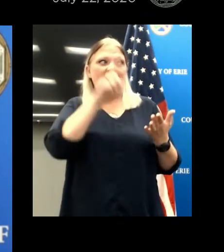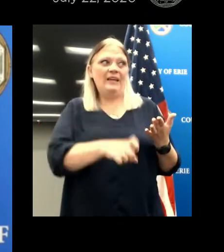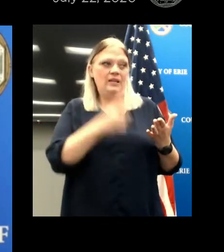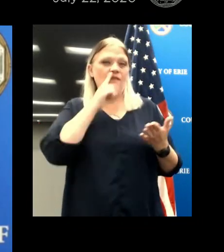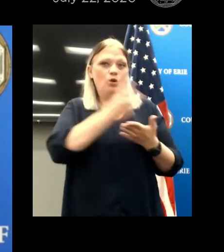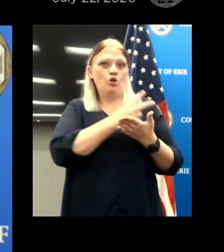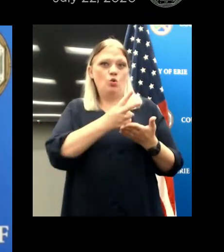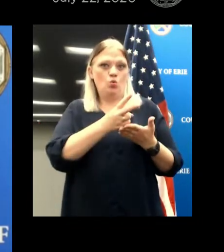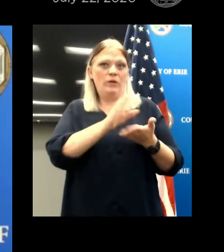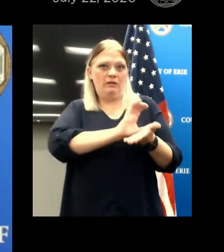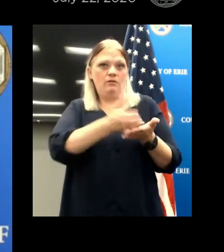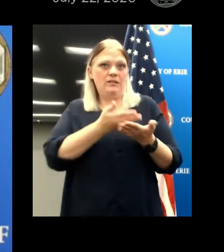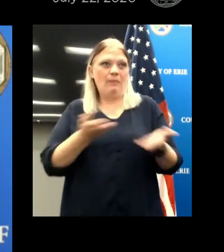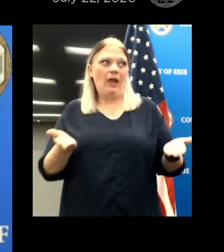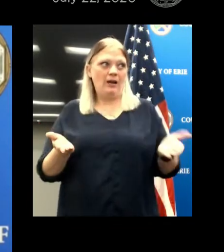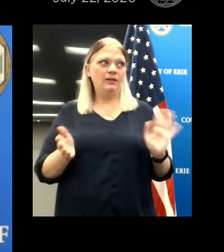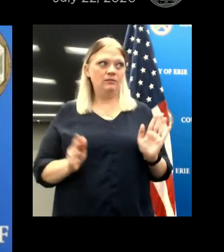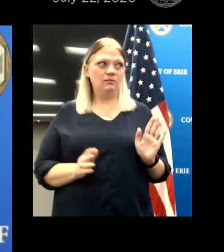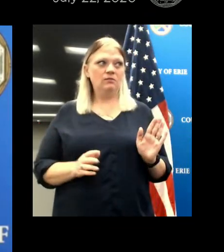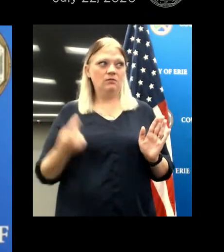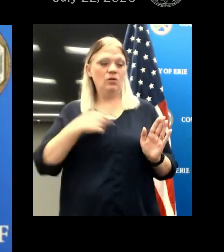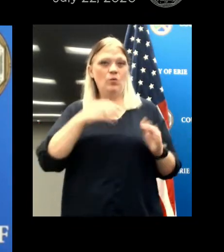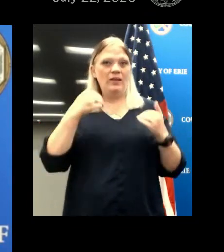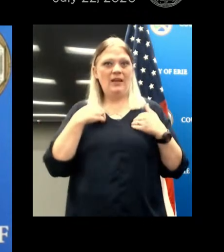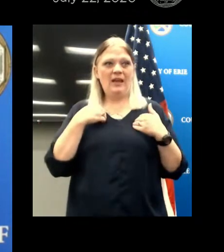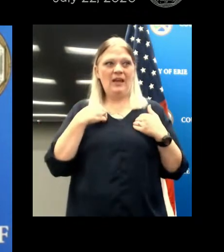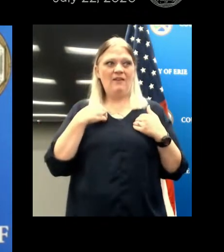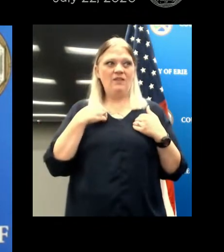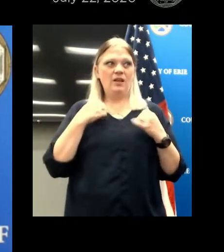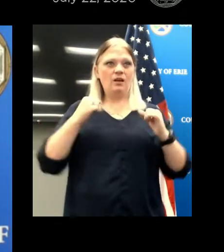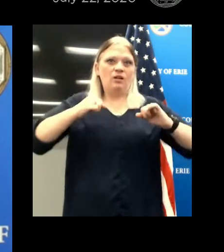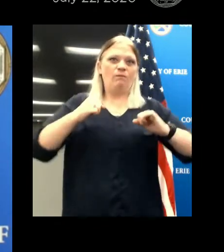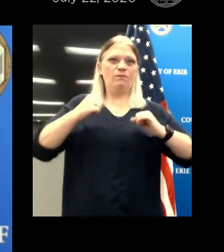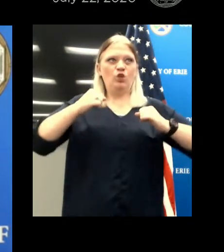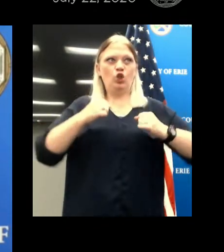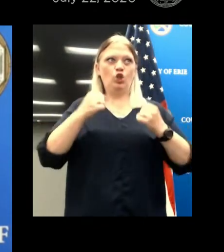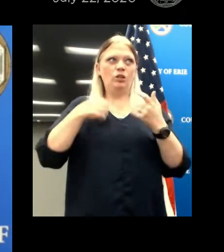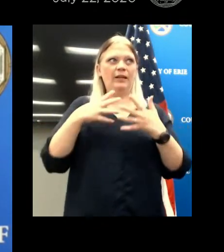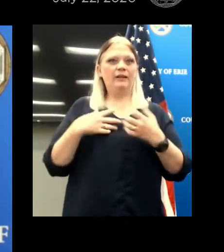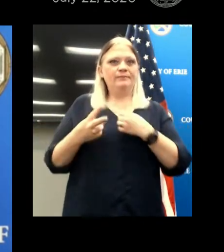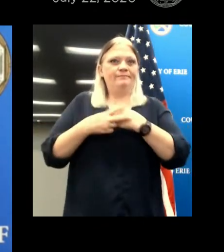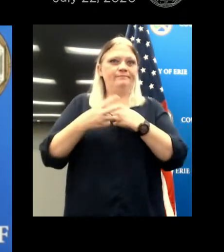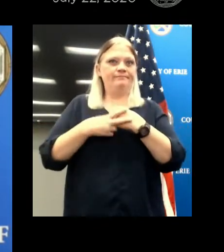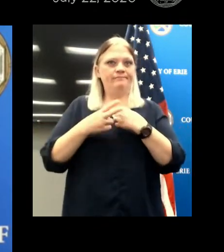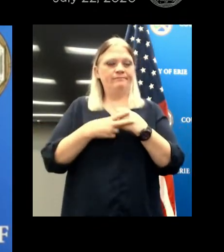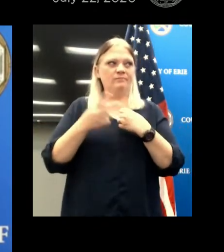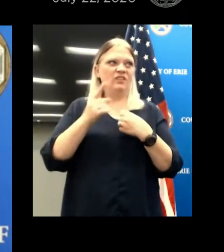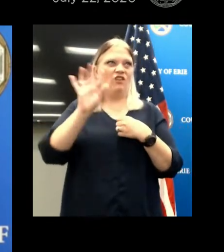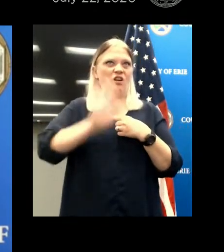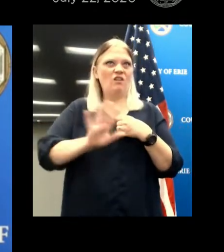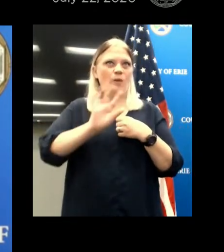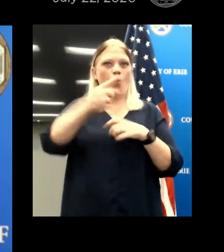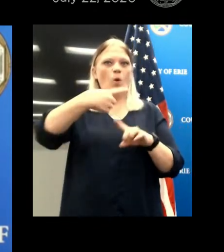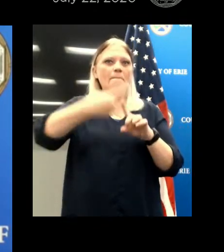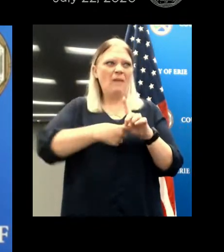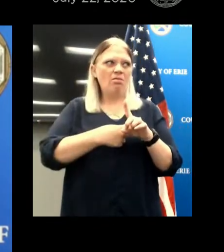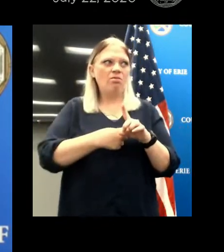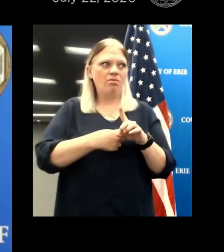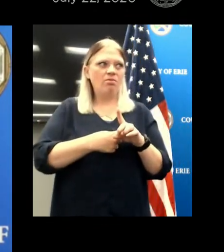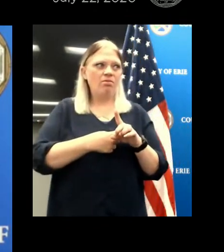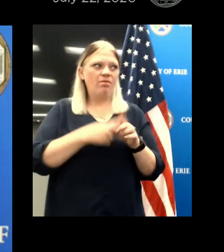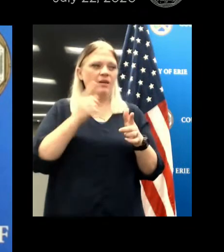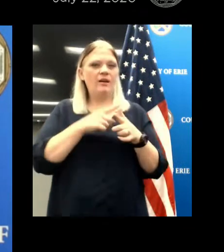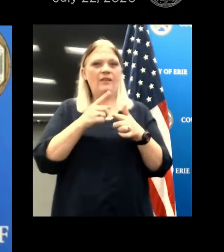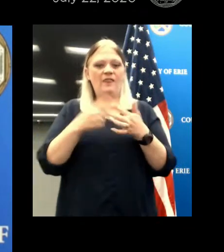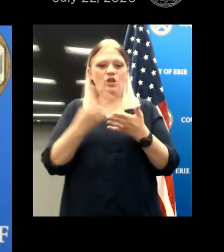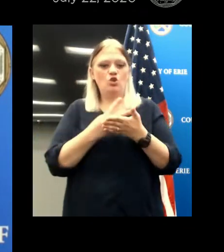2-week supply. So we have a buffer of about a month at a time, and then we order every 2 weeks to make sure that we have